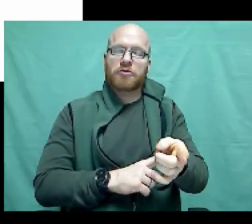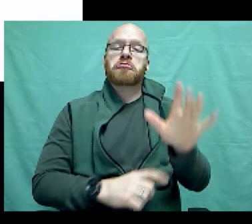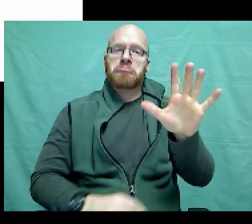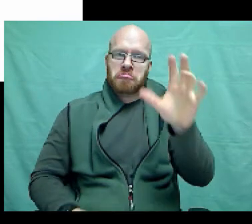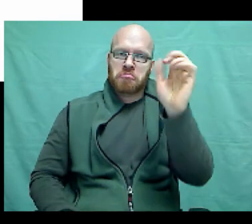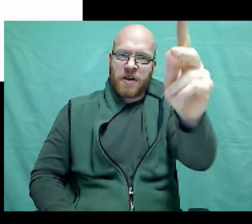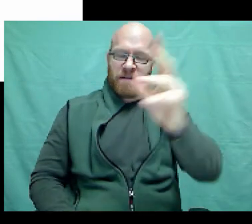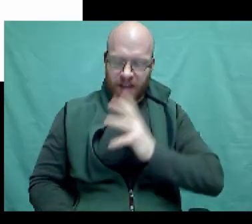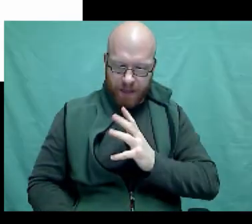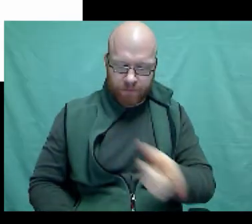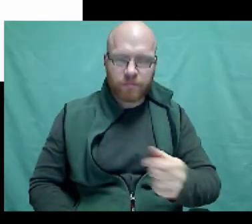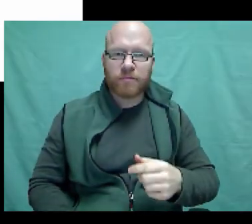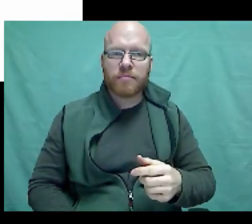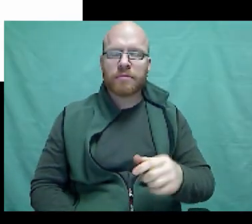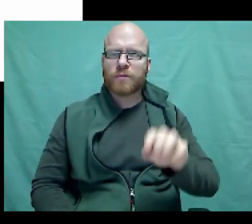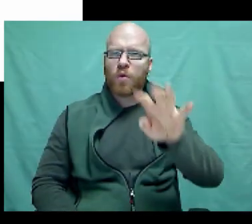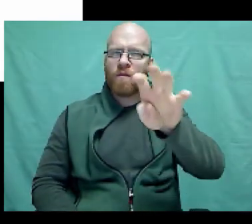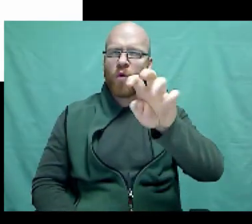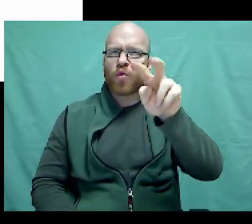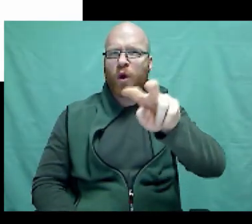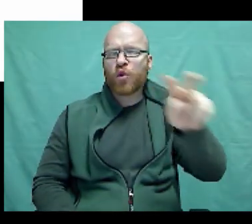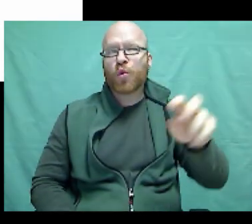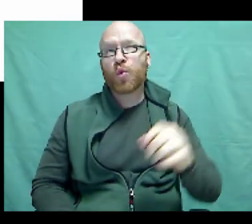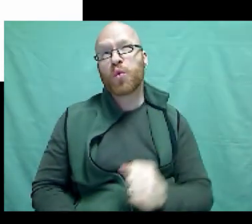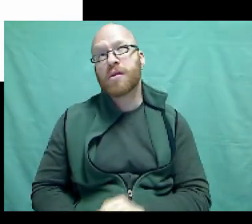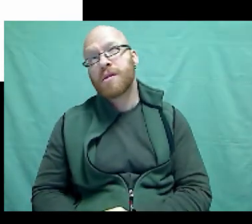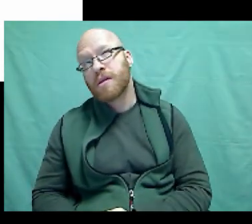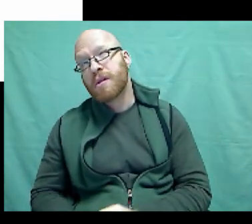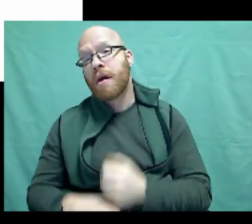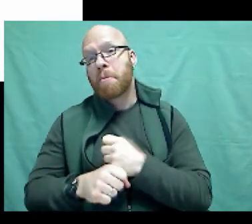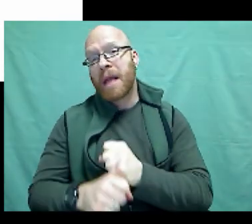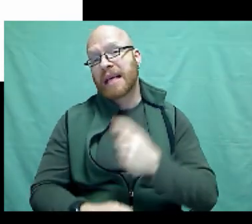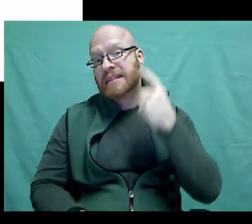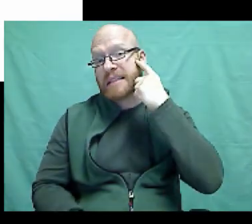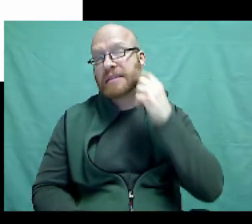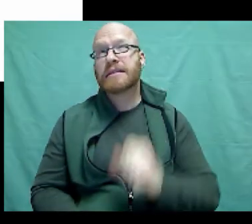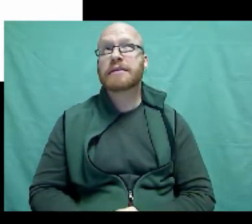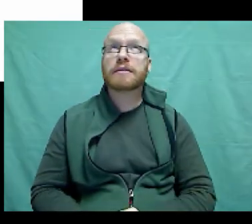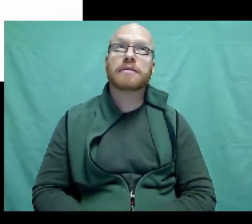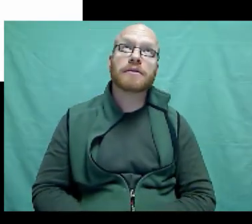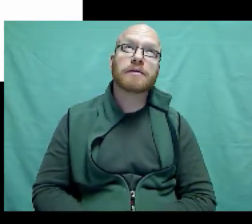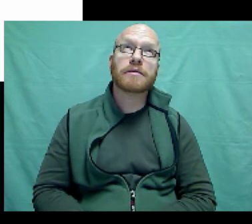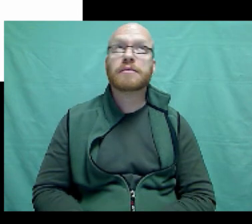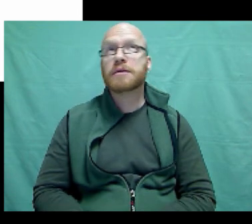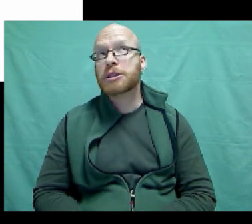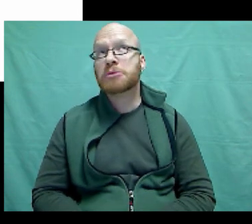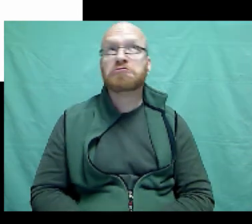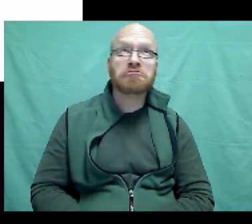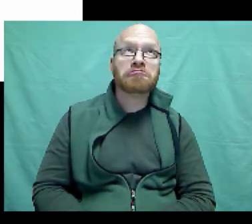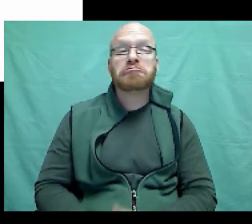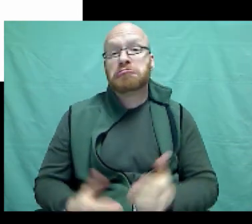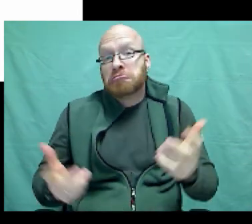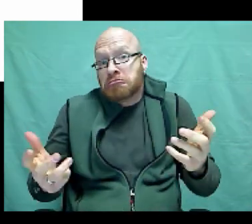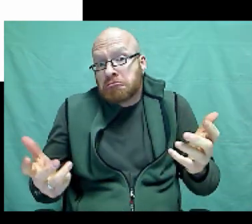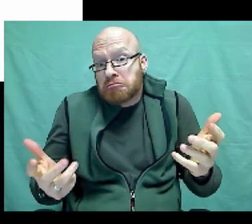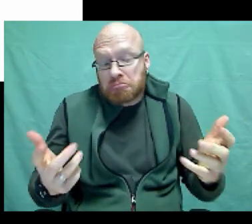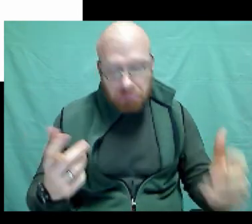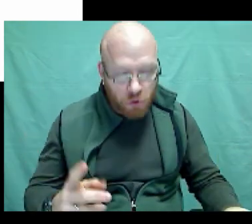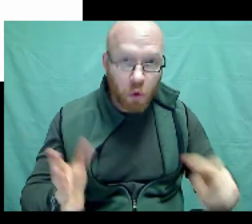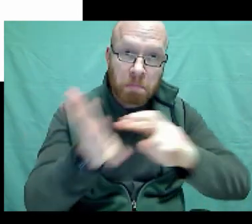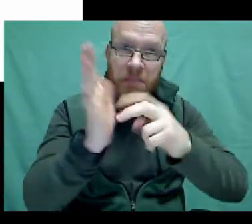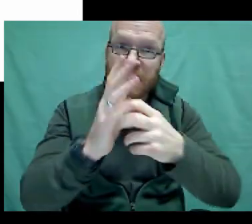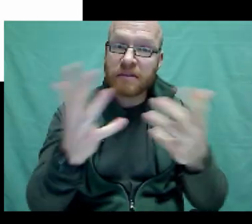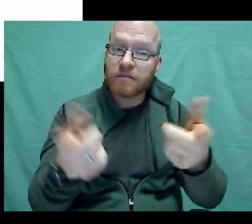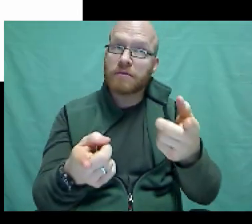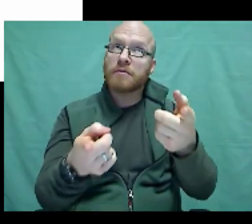Now n. Well, oh yes, n are the non-students. Okay, out of our total attendance, we had